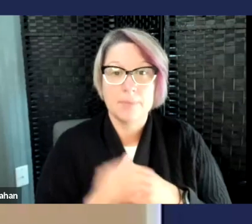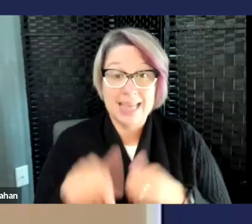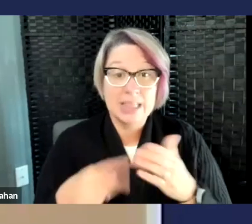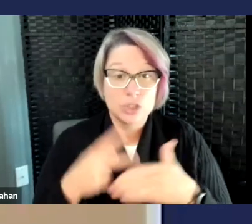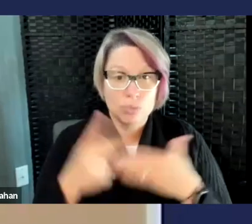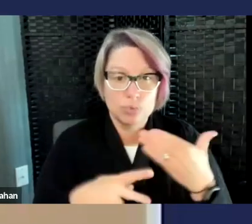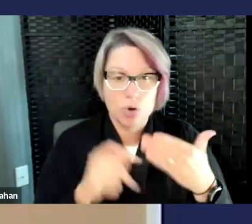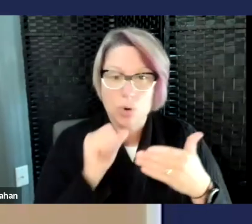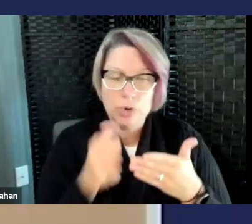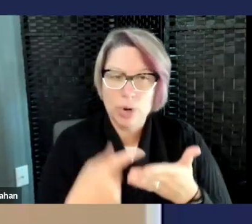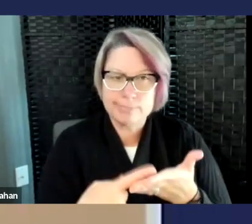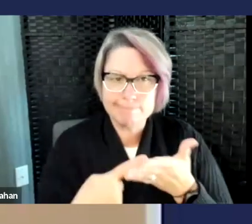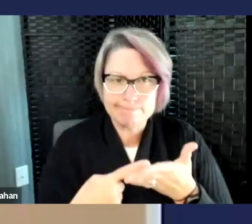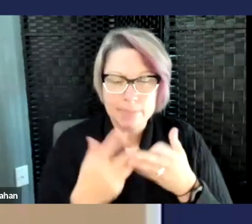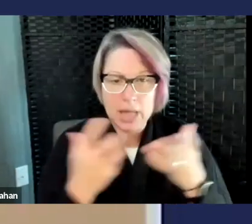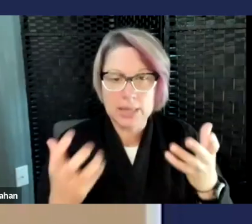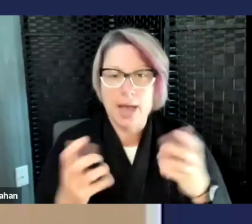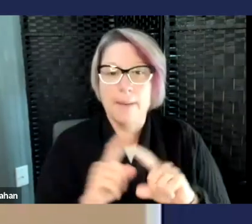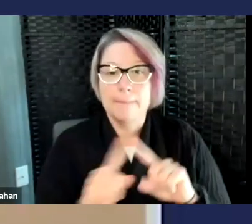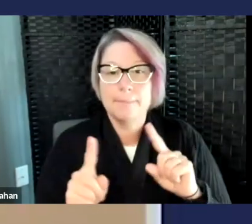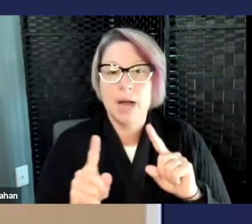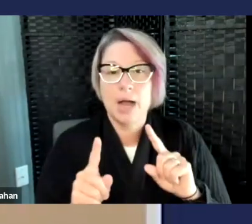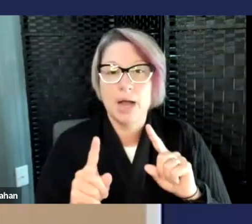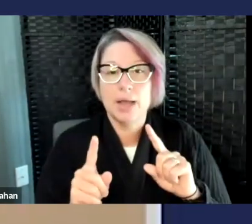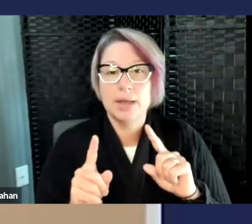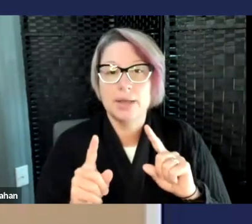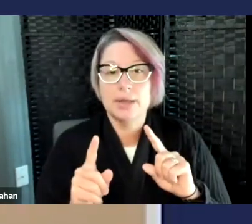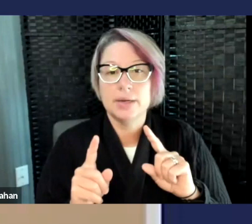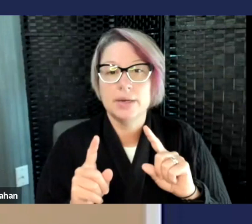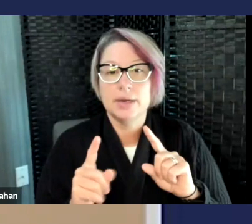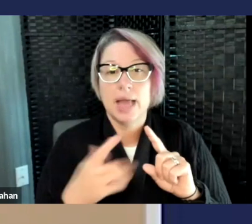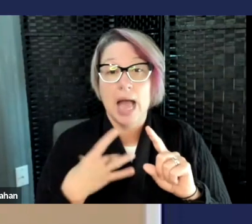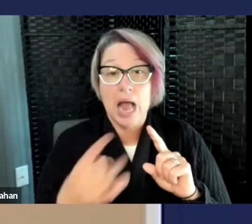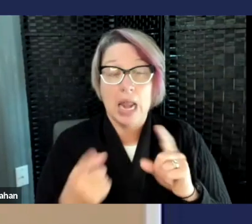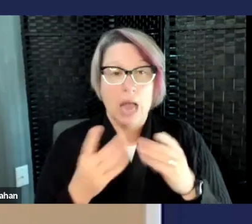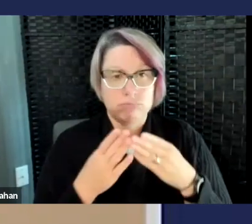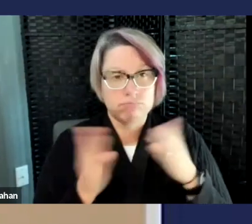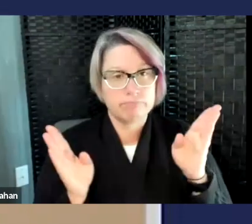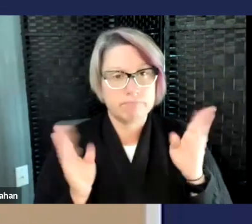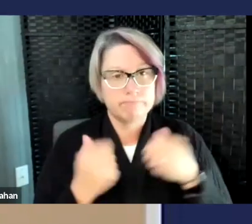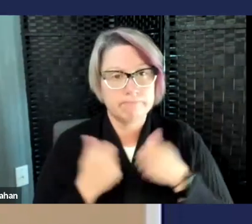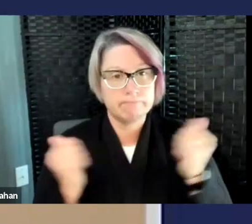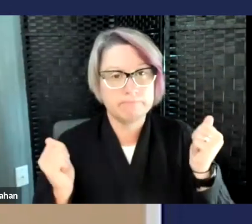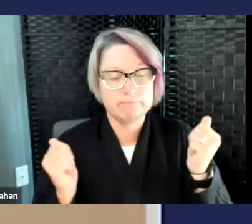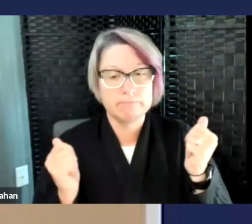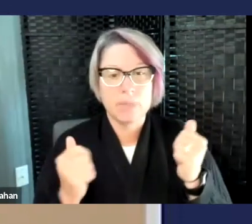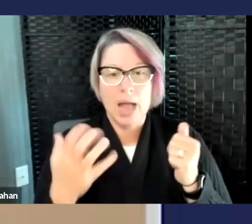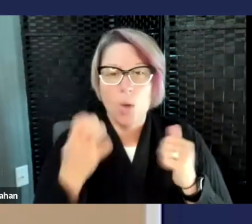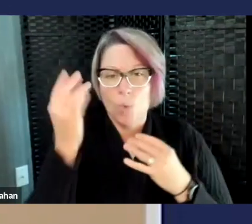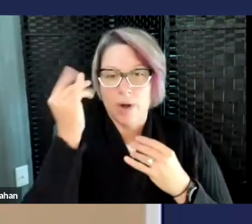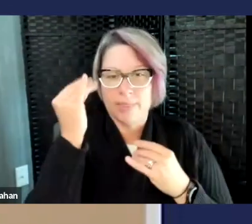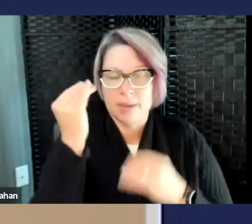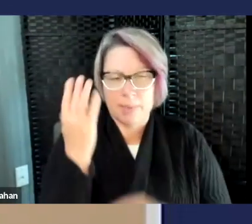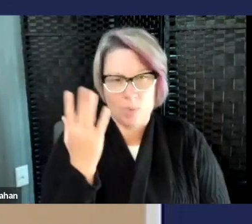don't talk about it a lot. But I just kind of like you guys being open. And I want to think about